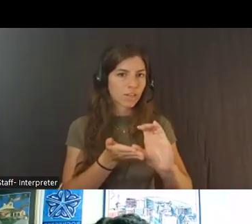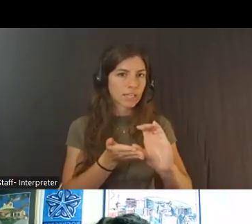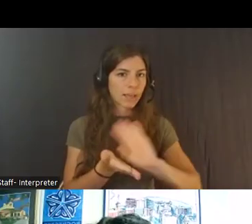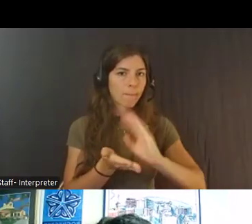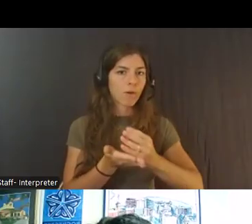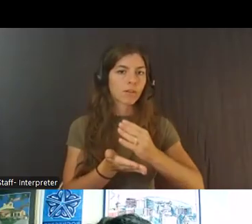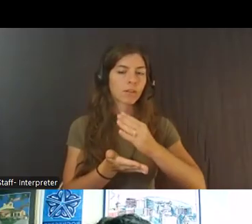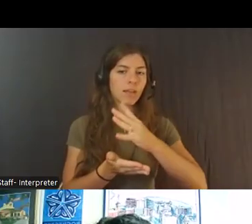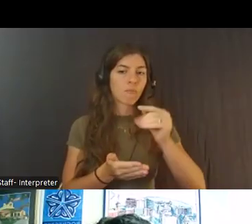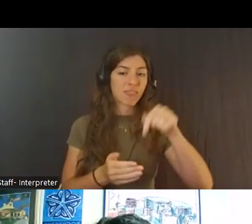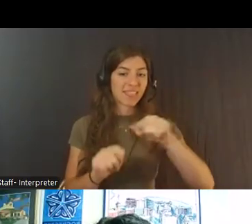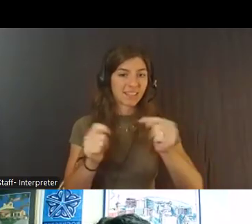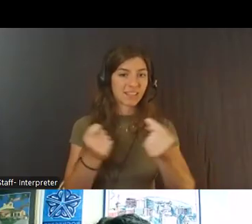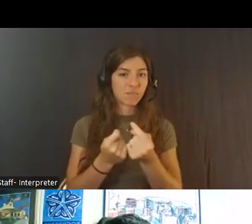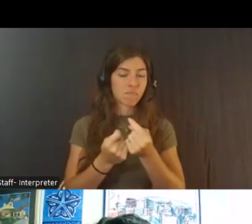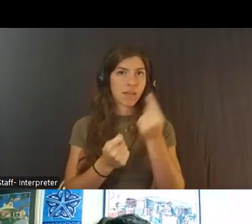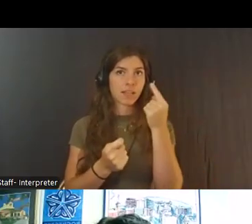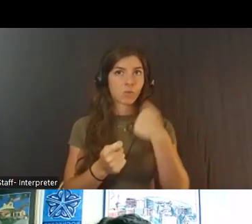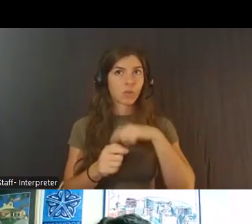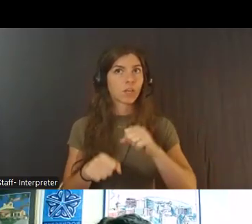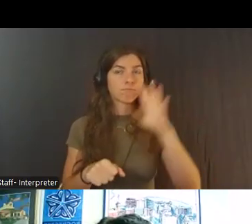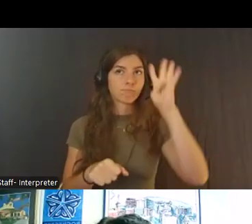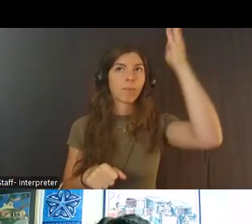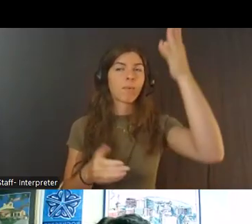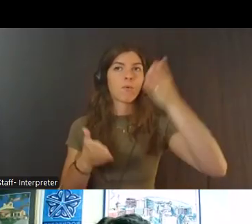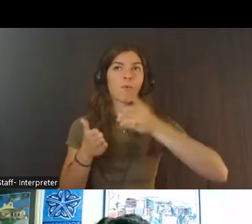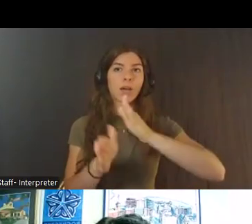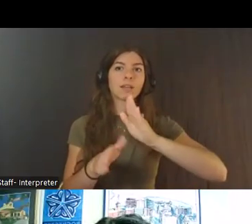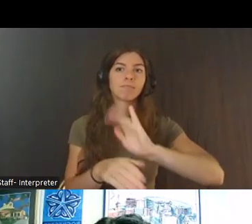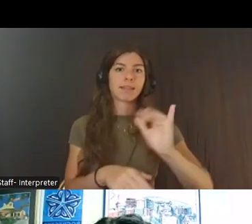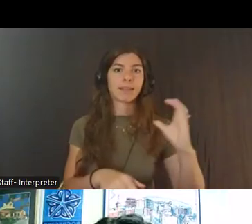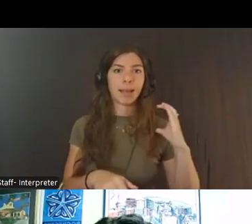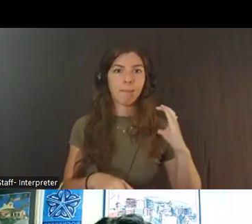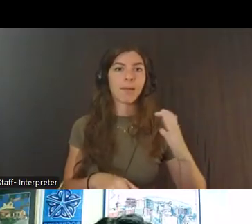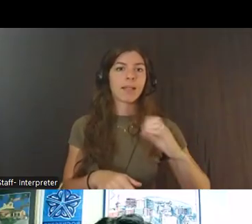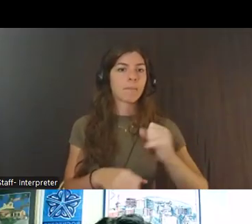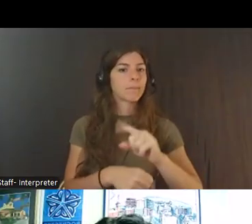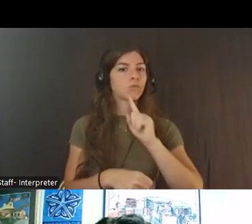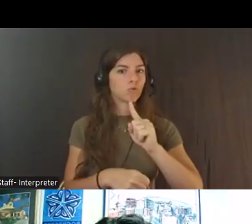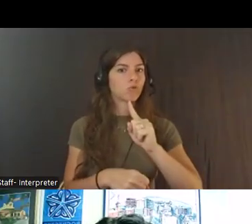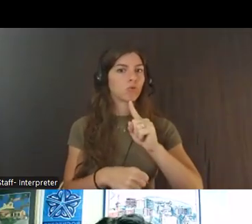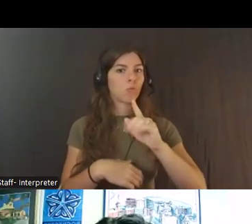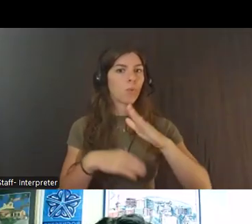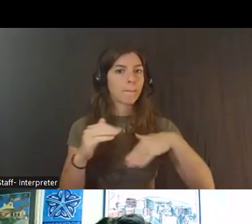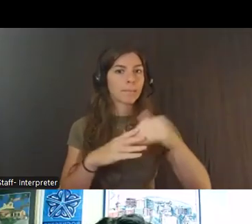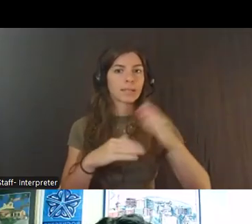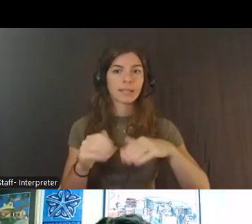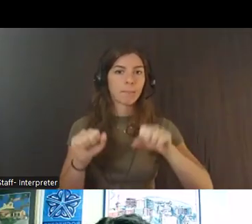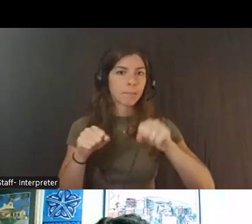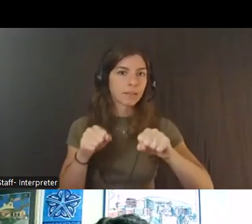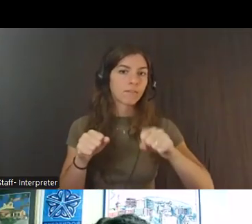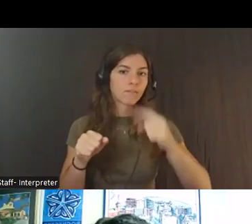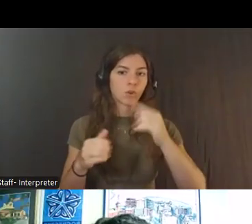kind of dream up ways that we're doing that on the capital side too, making sure that we're building capacity for new and